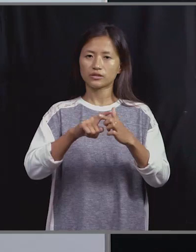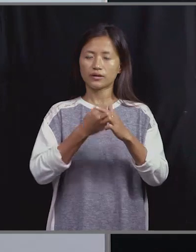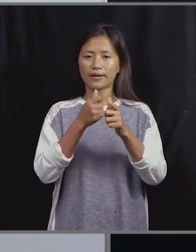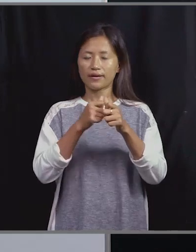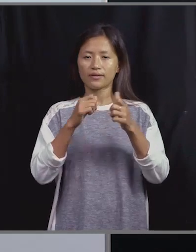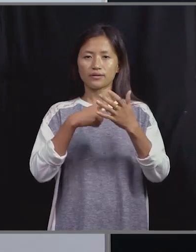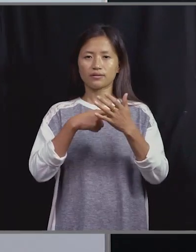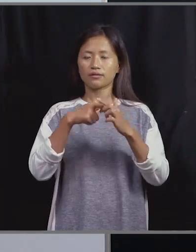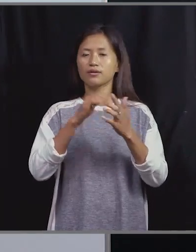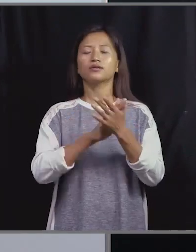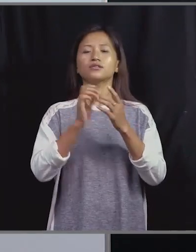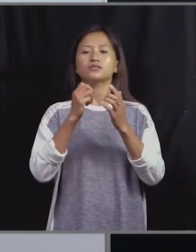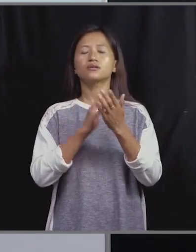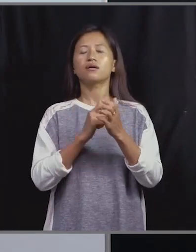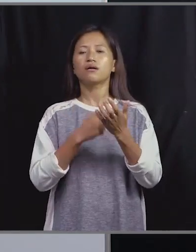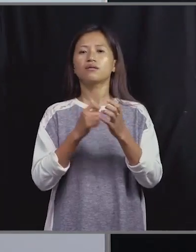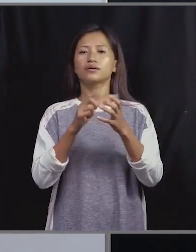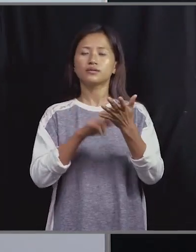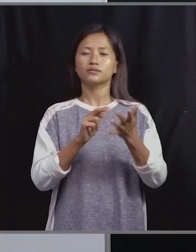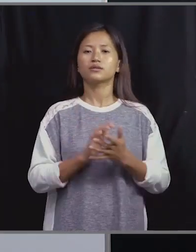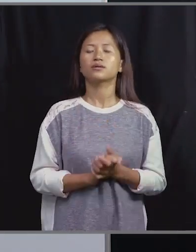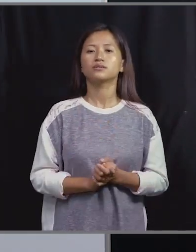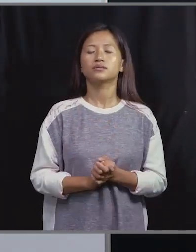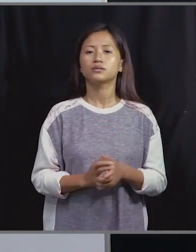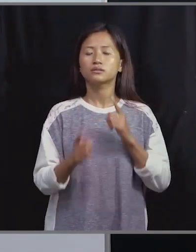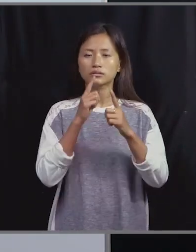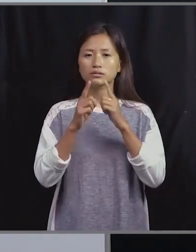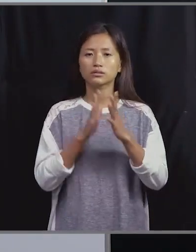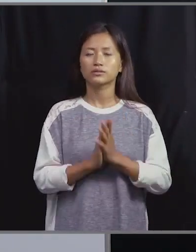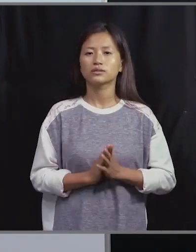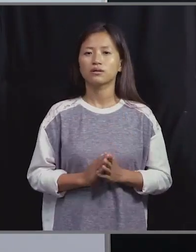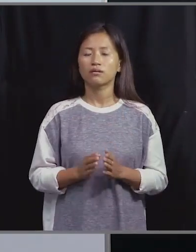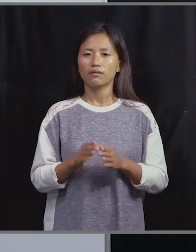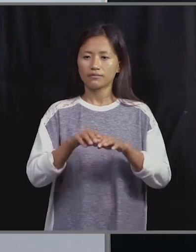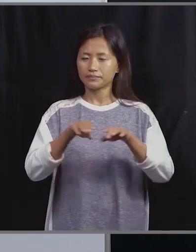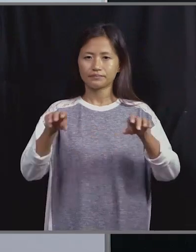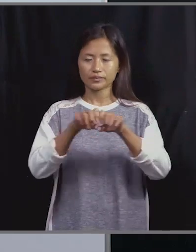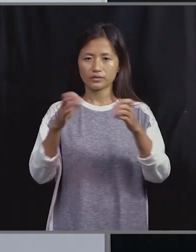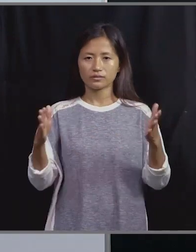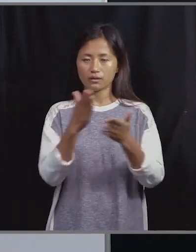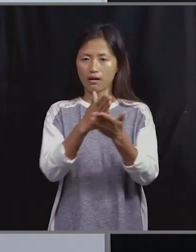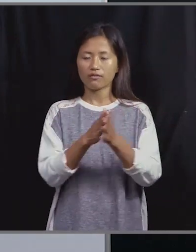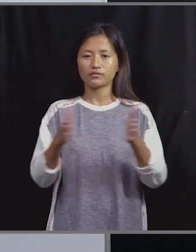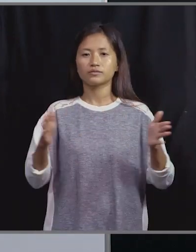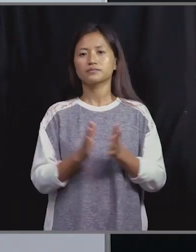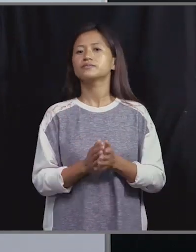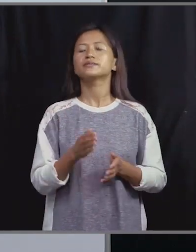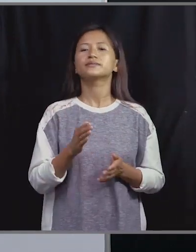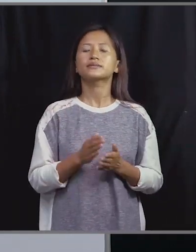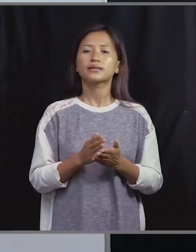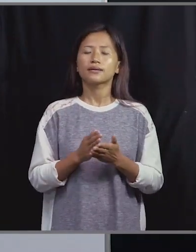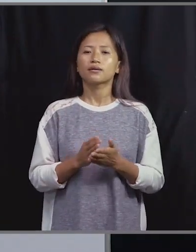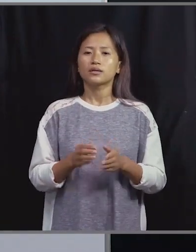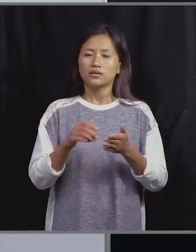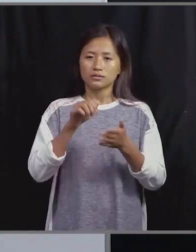present context. But according to our text, we are talking about undivided Bengal, and therefore the Santal, they